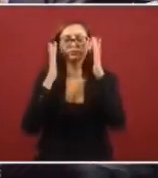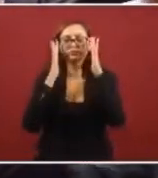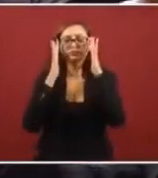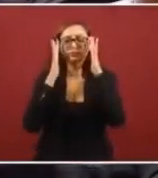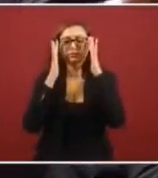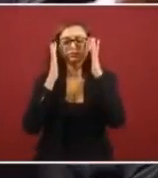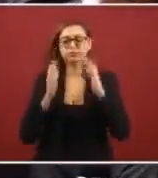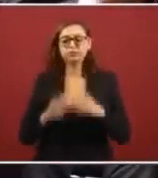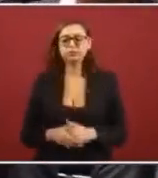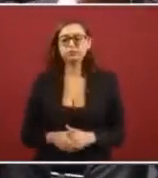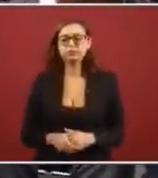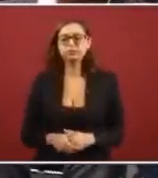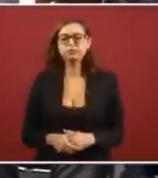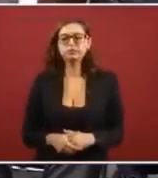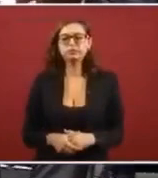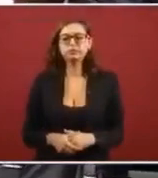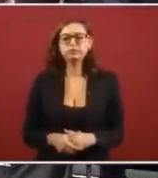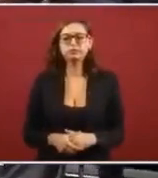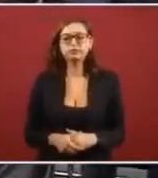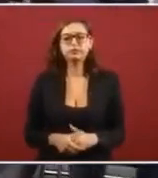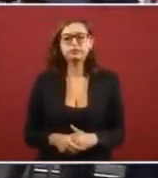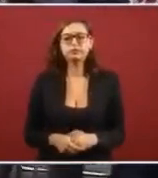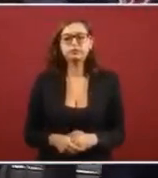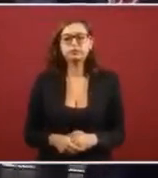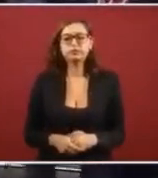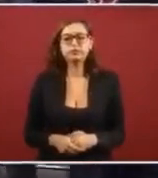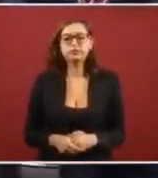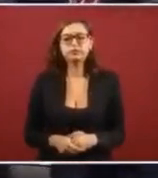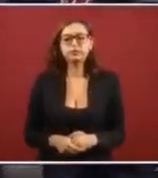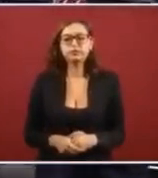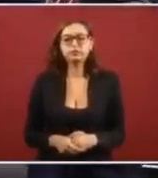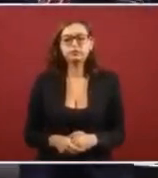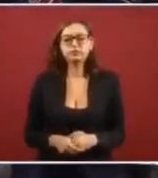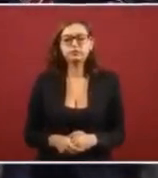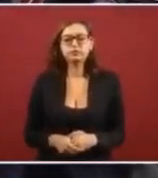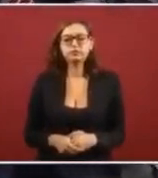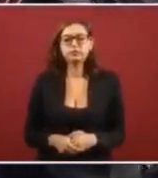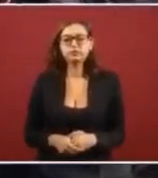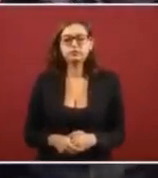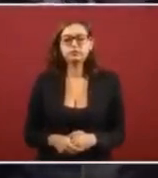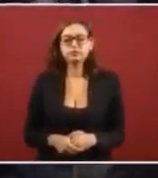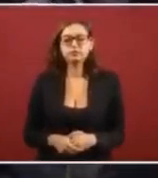we do not have differences in